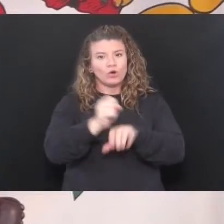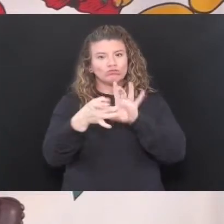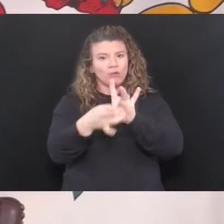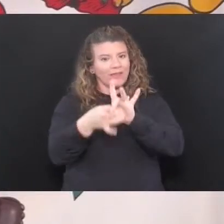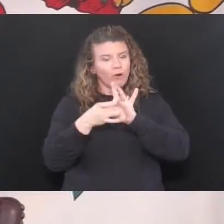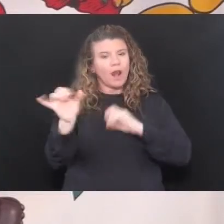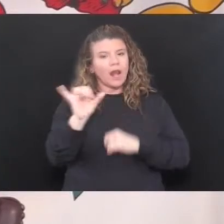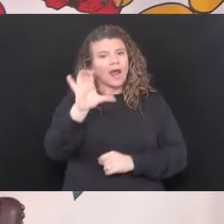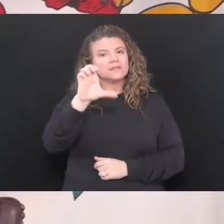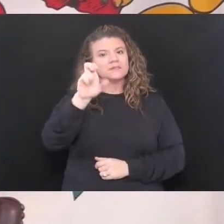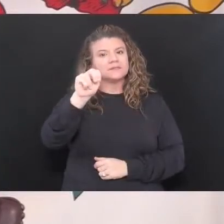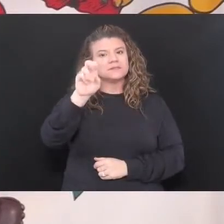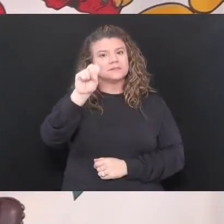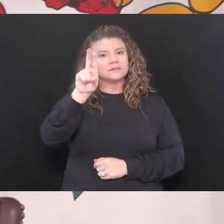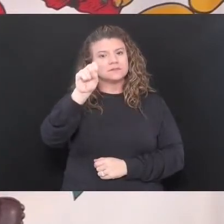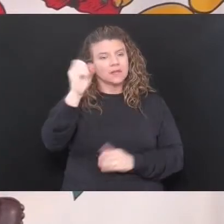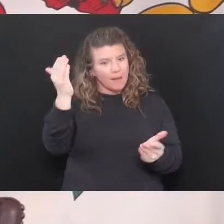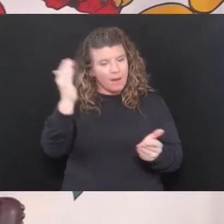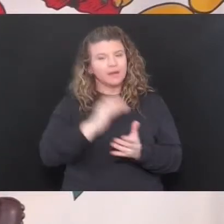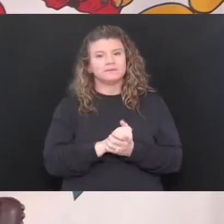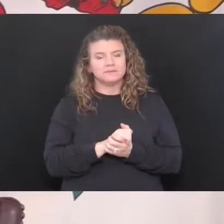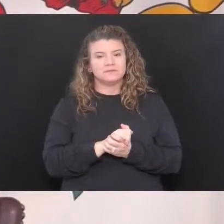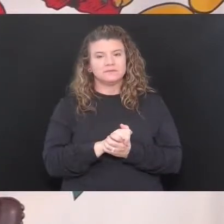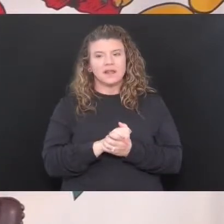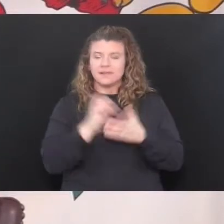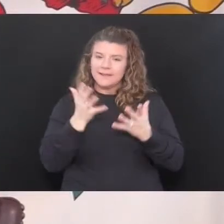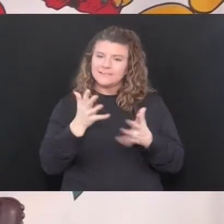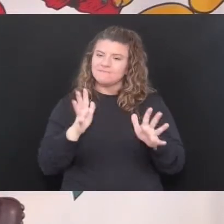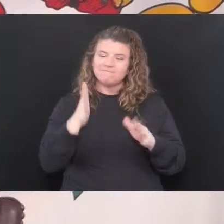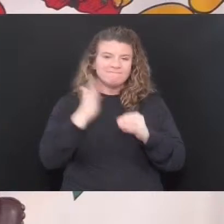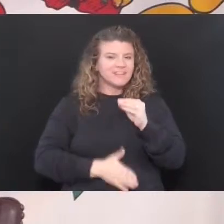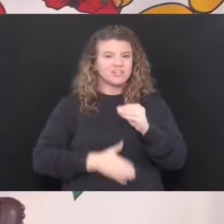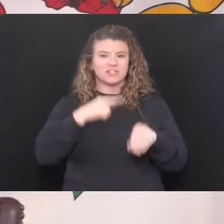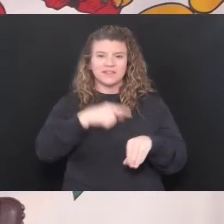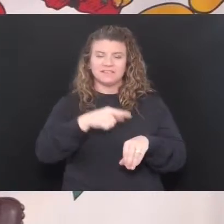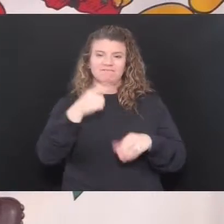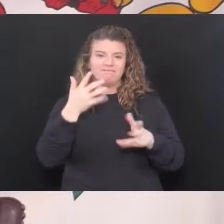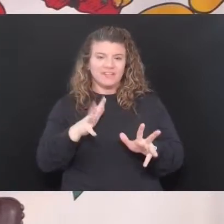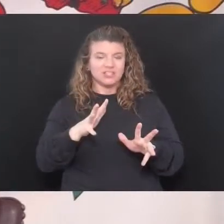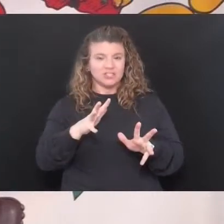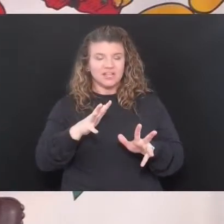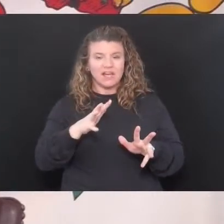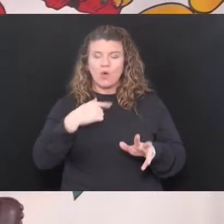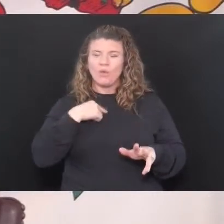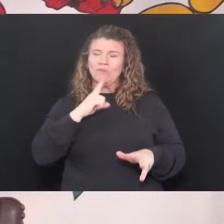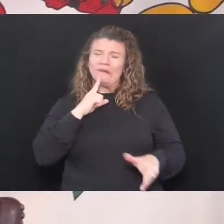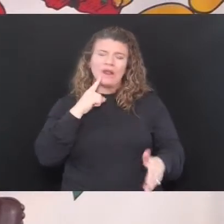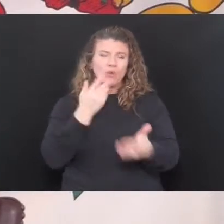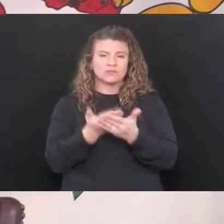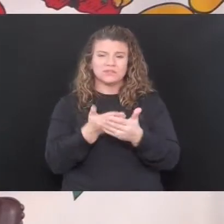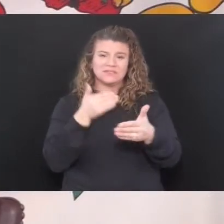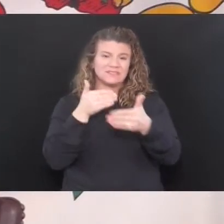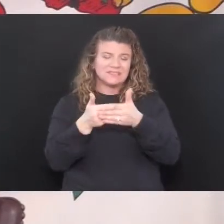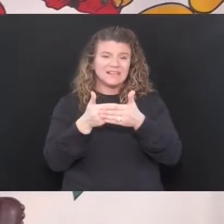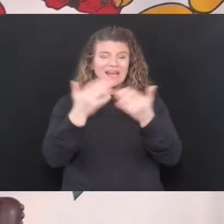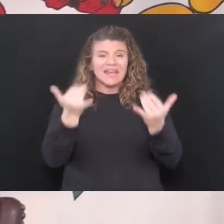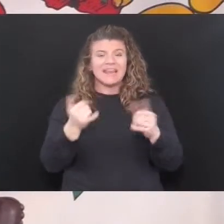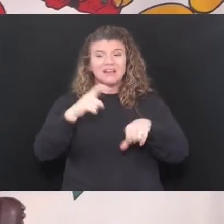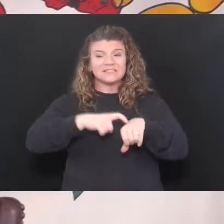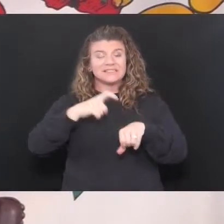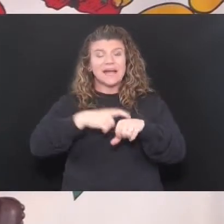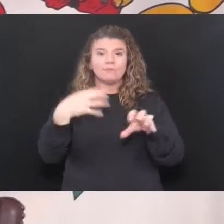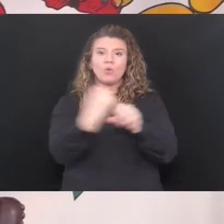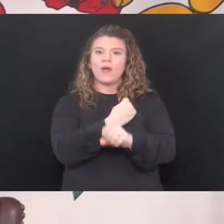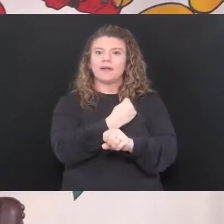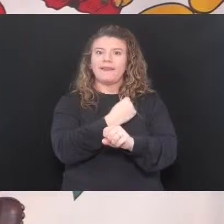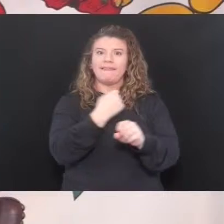census. Come on. Let's finish this job. We're really, really close. It's time to win the game